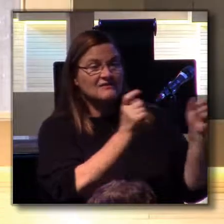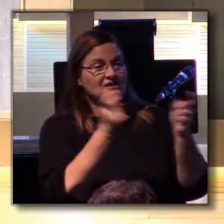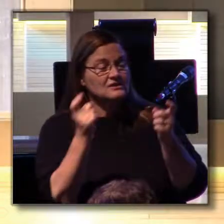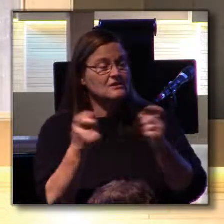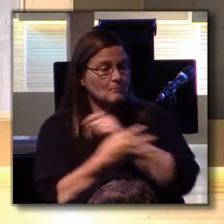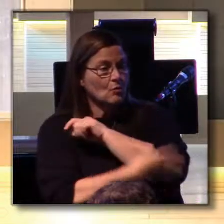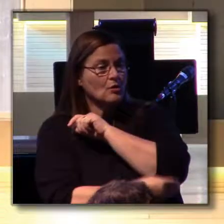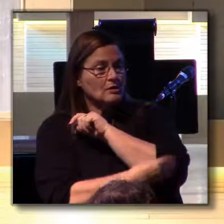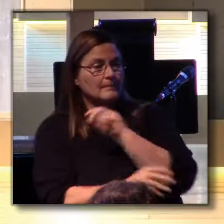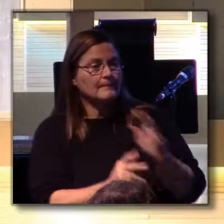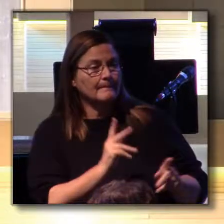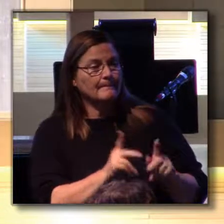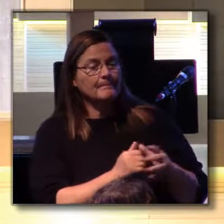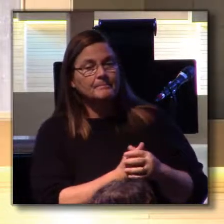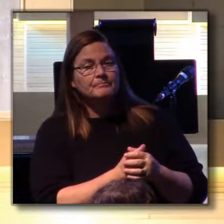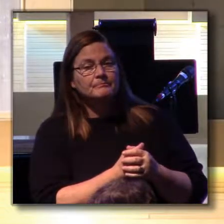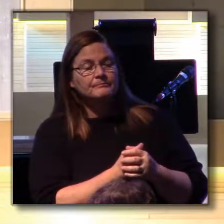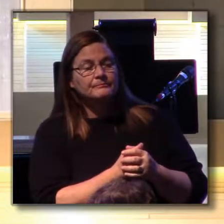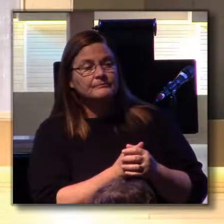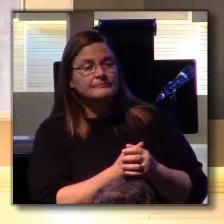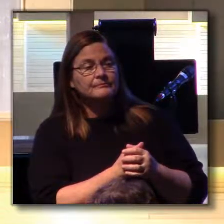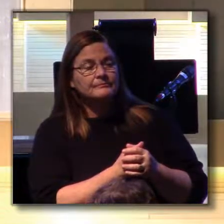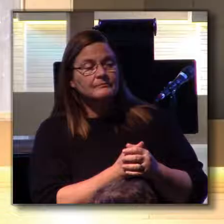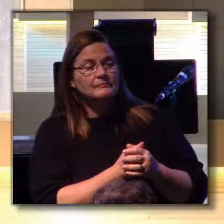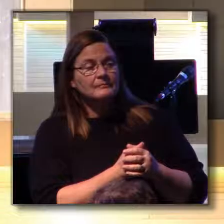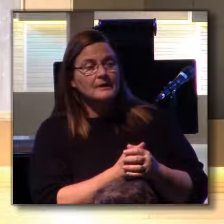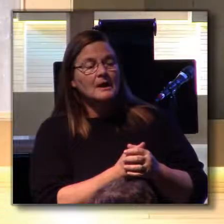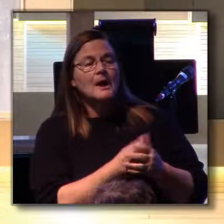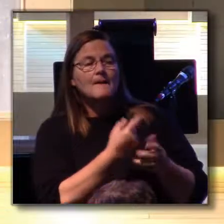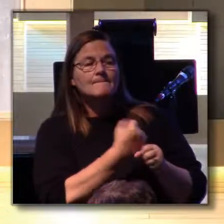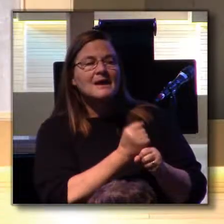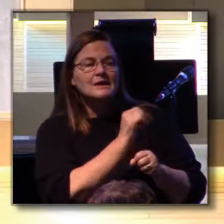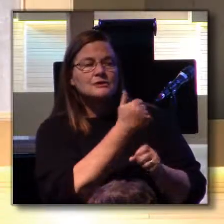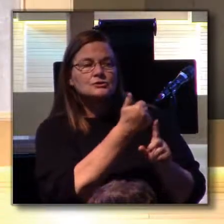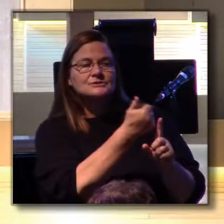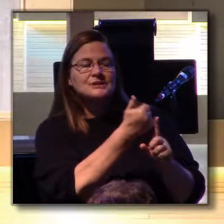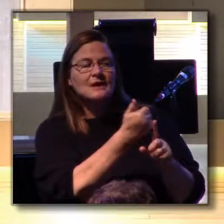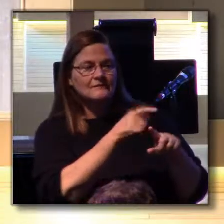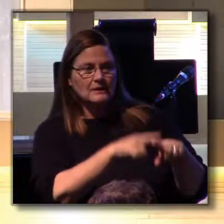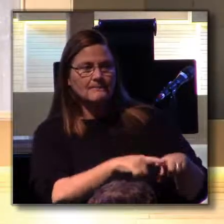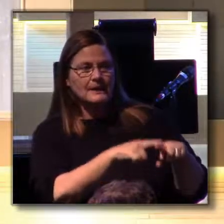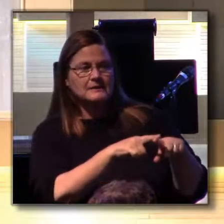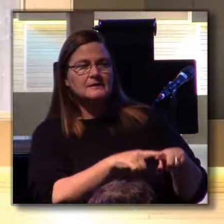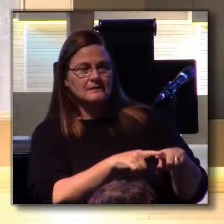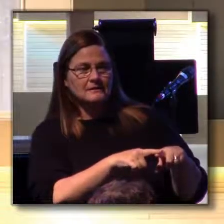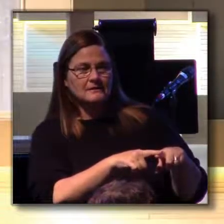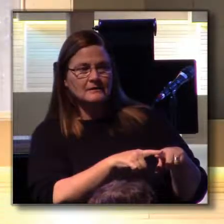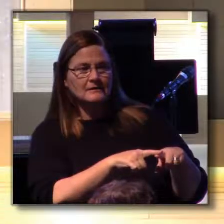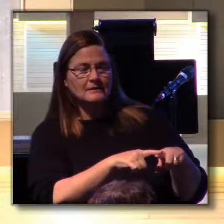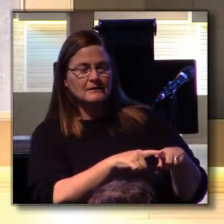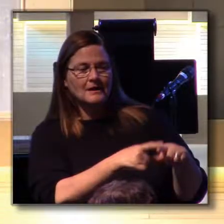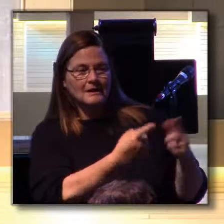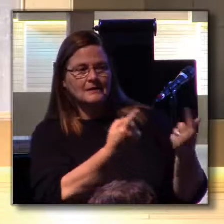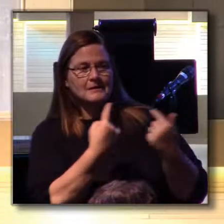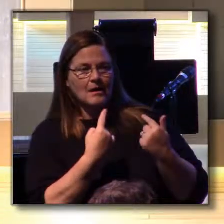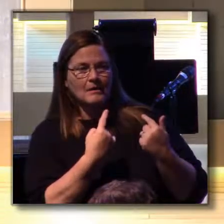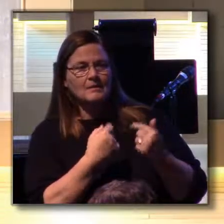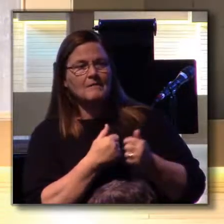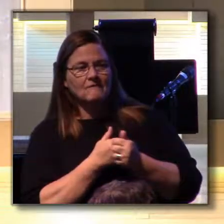poor, make yourself dependent, and come and follow